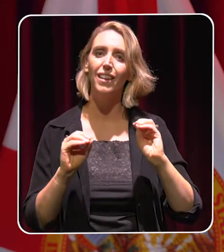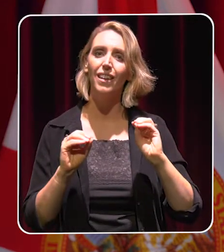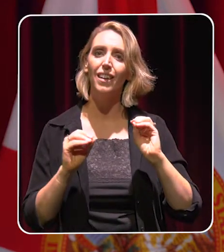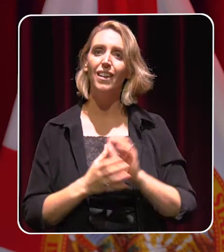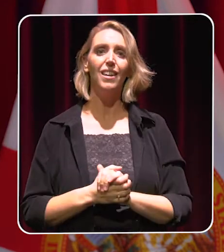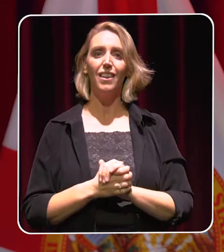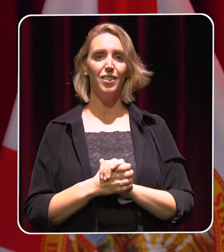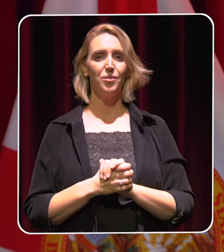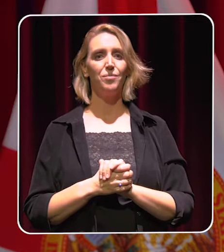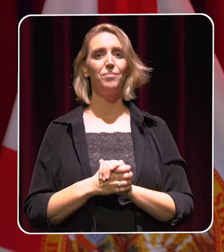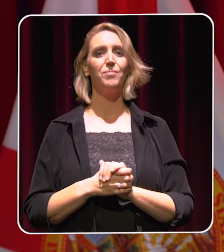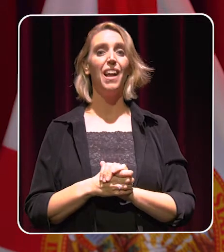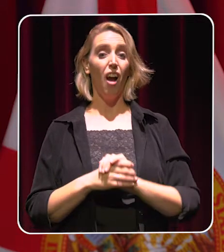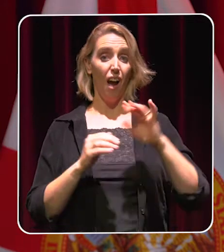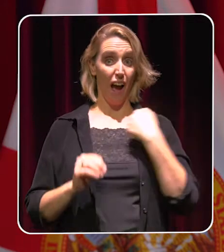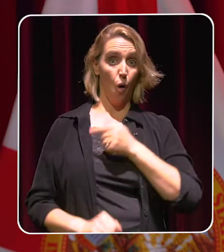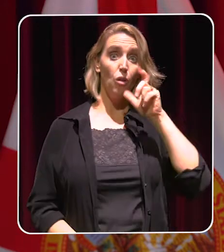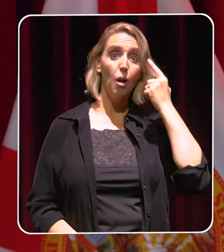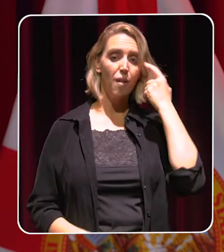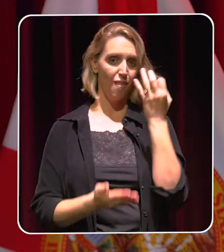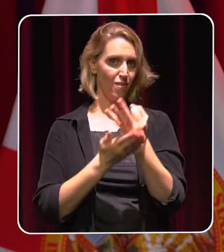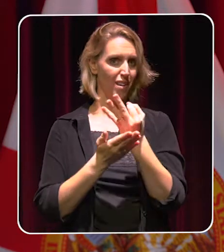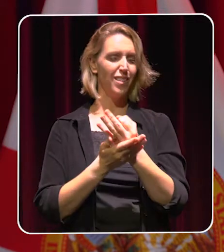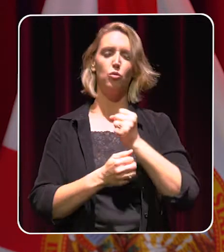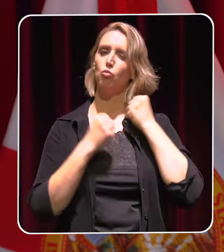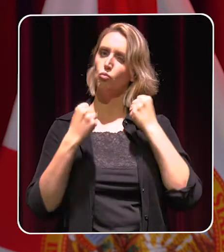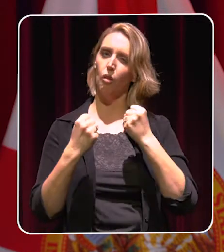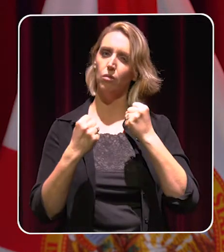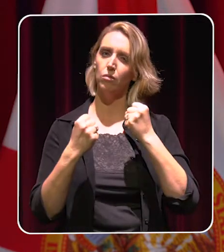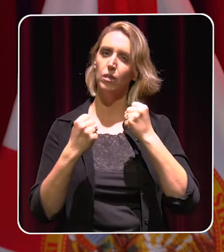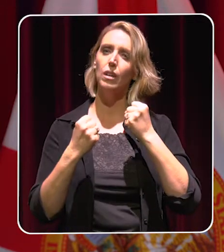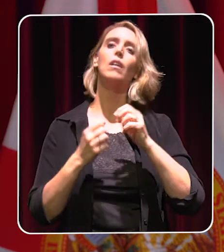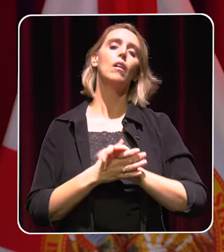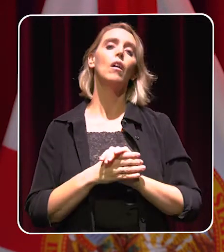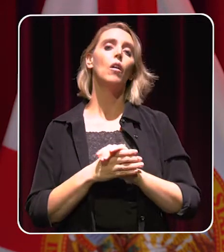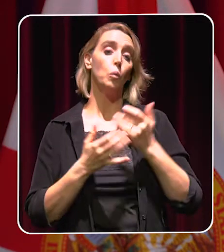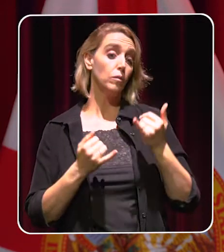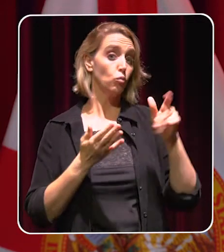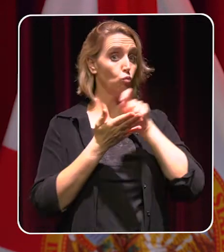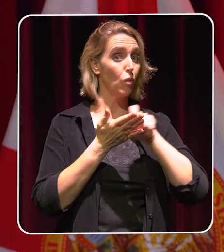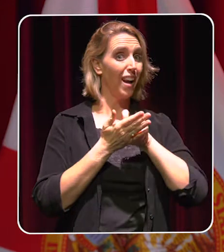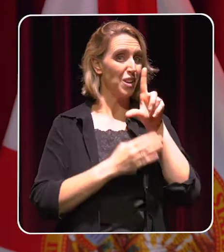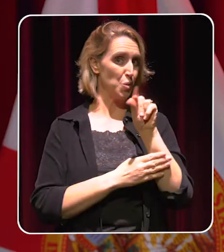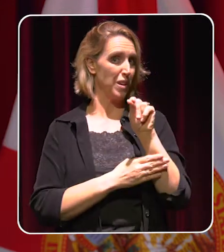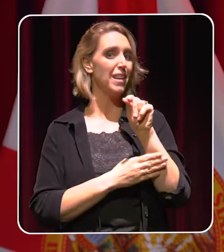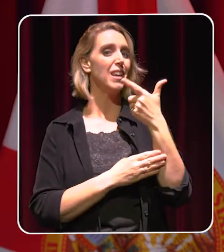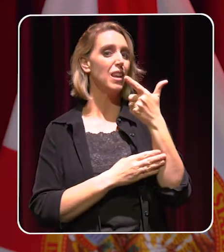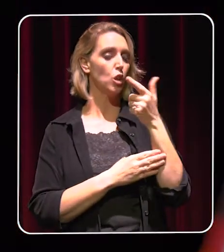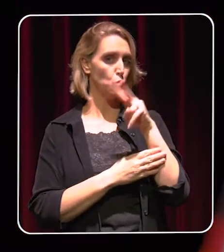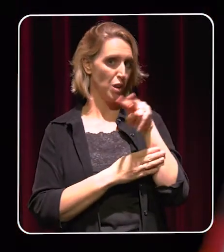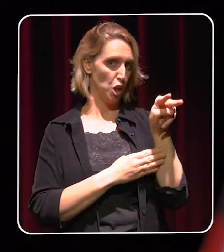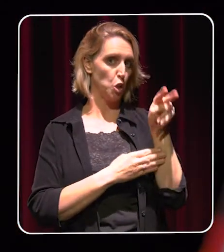figuratively. Within City Hall, our finances remain strong. Though as we've begun to craft our fiscal year 2022